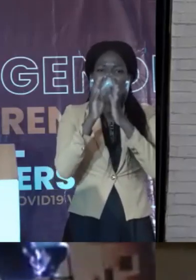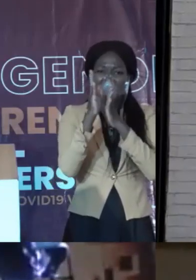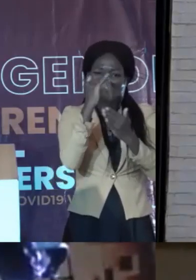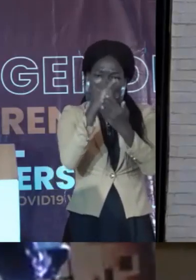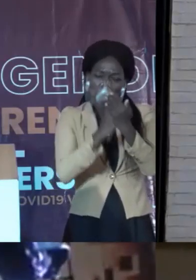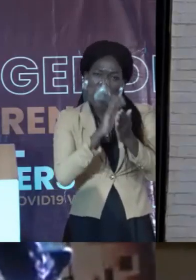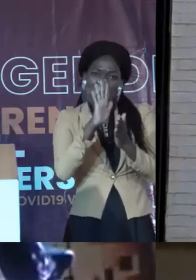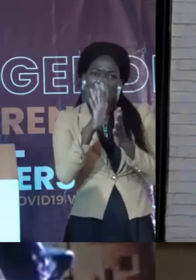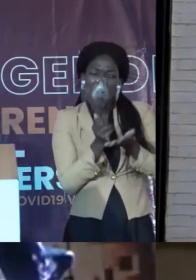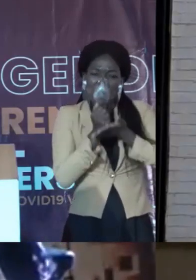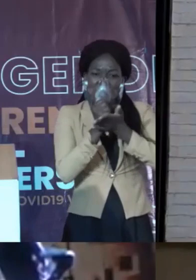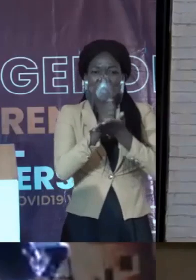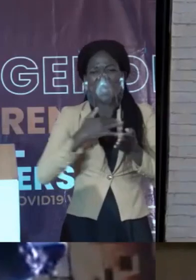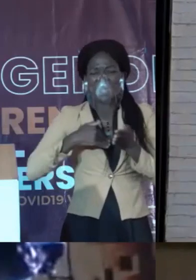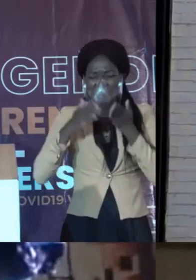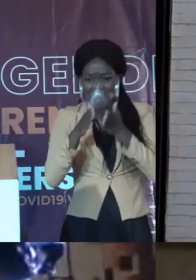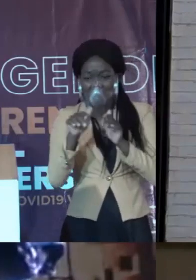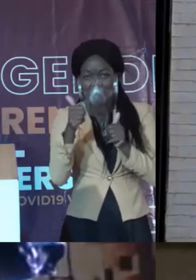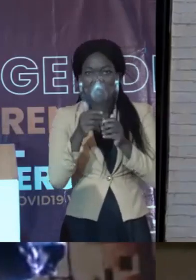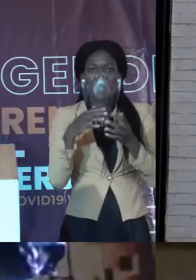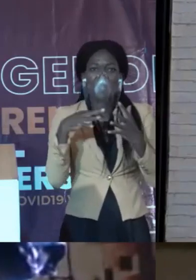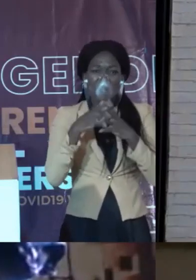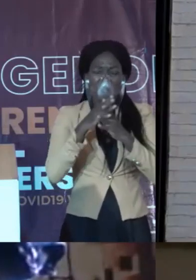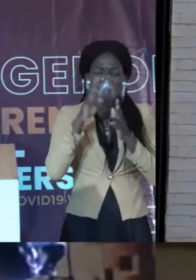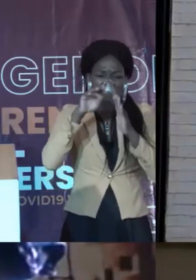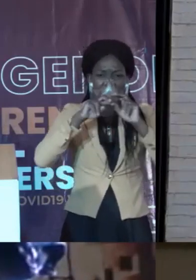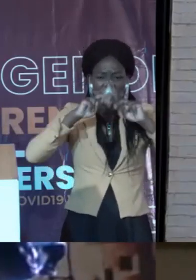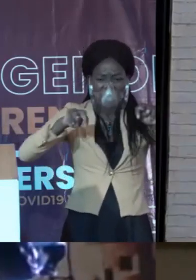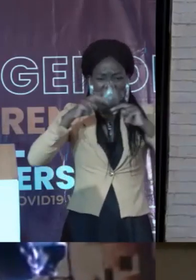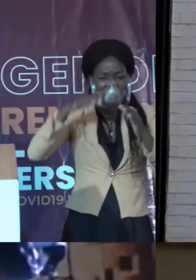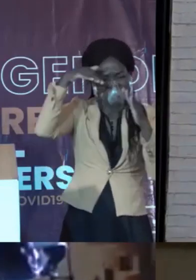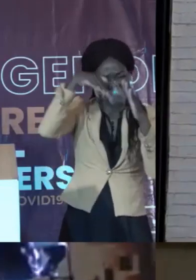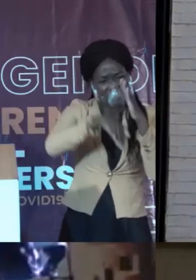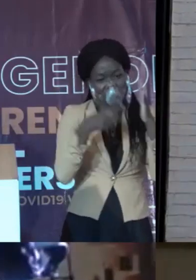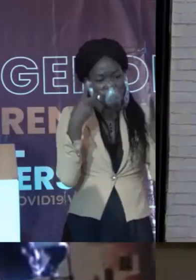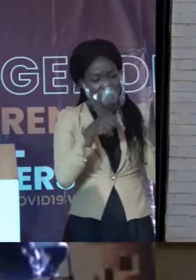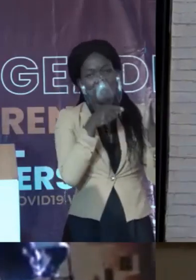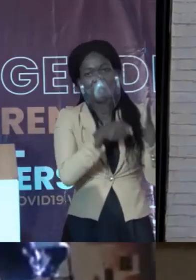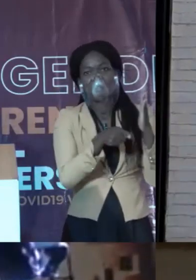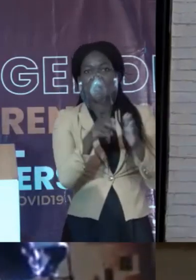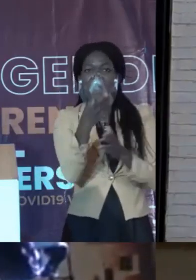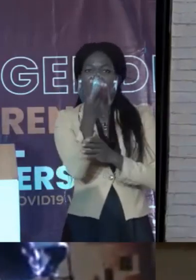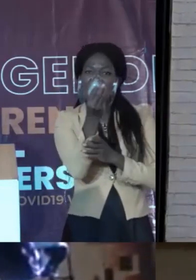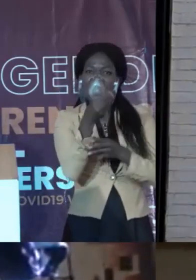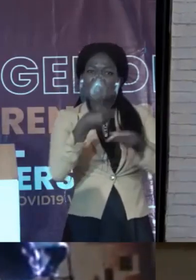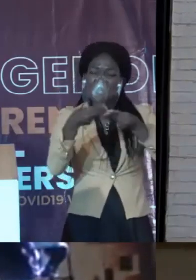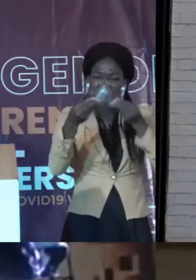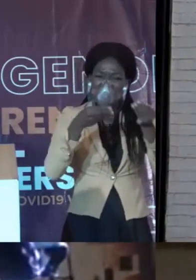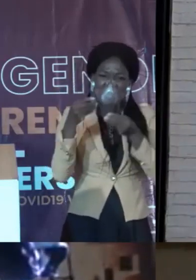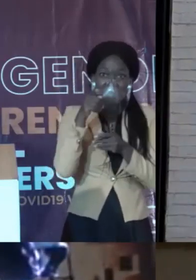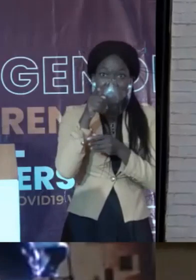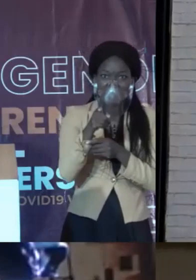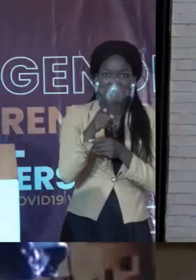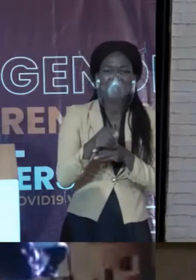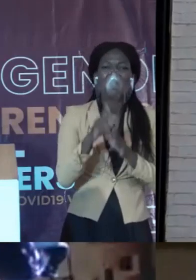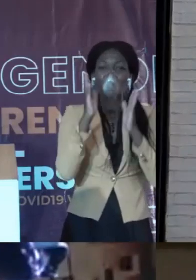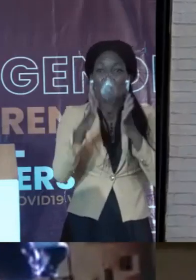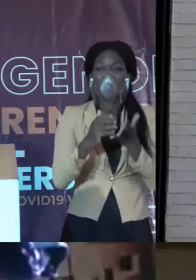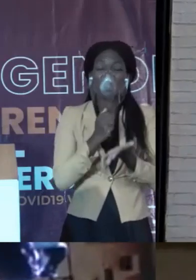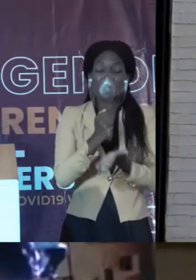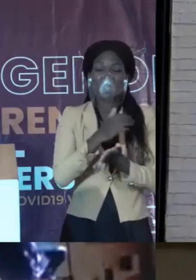we start to talk about the depth of the financial services that are being provided. Does that really meet the needs of the